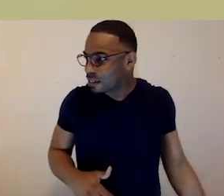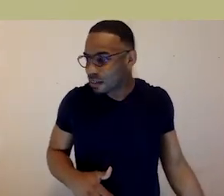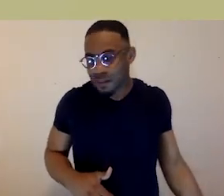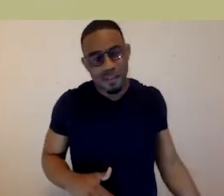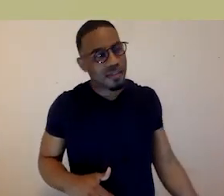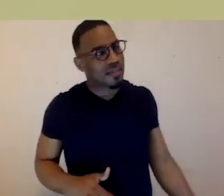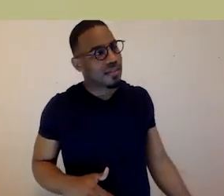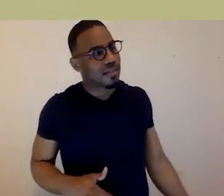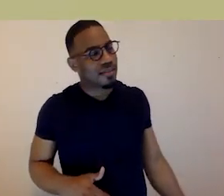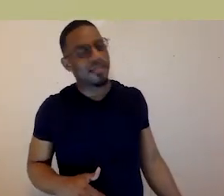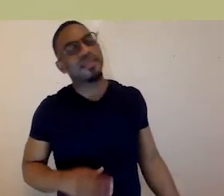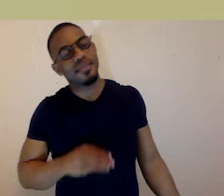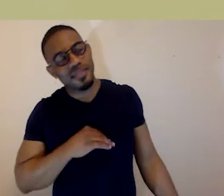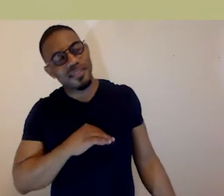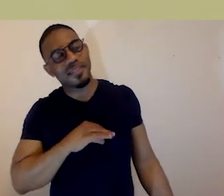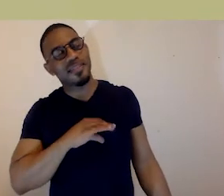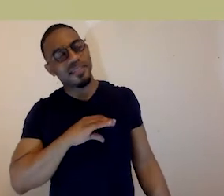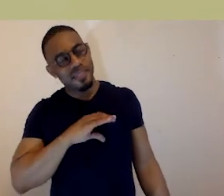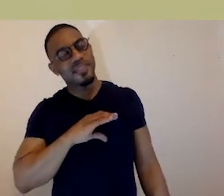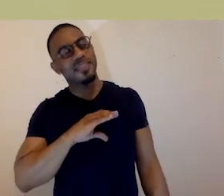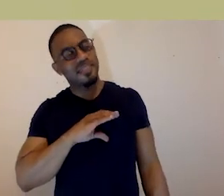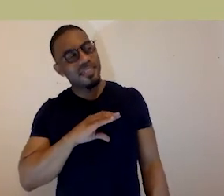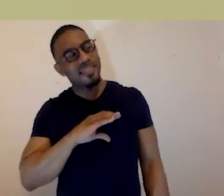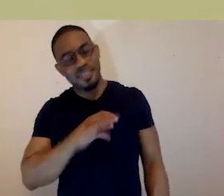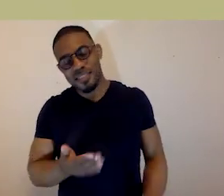So I reopened the report.